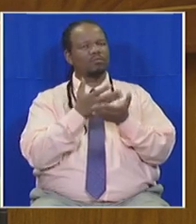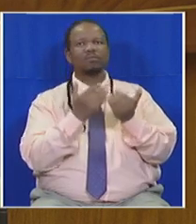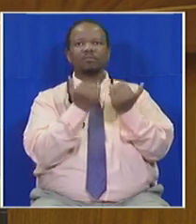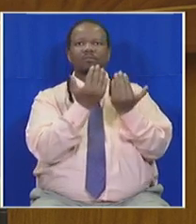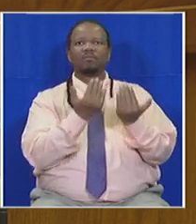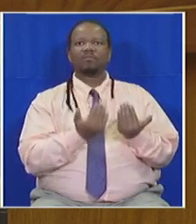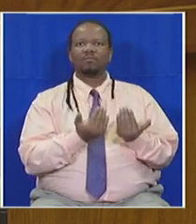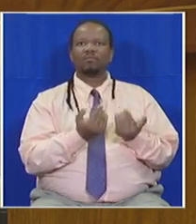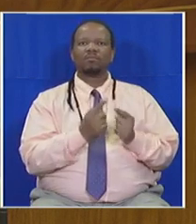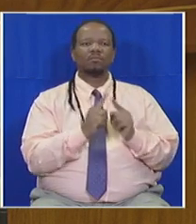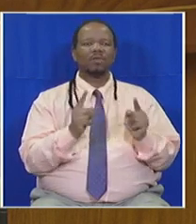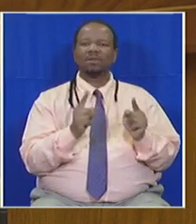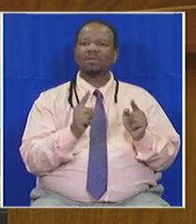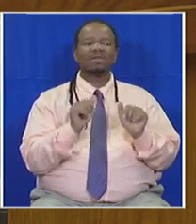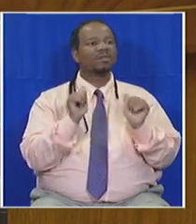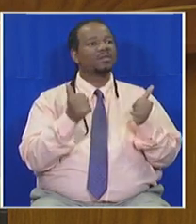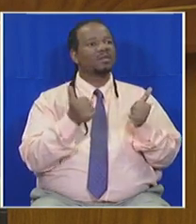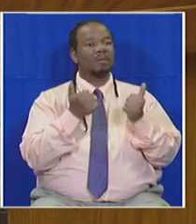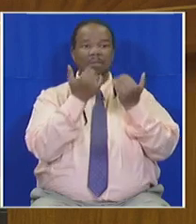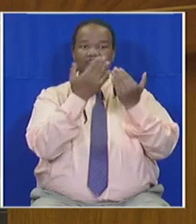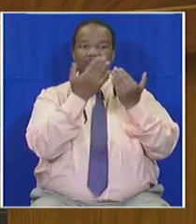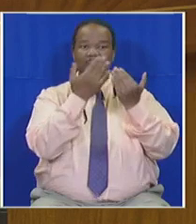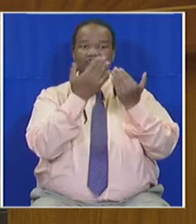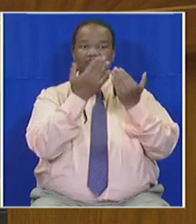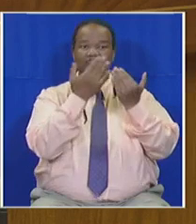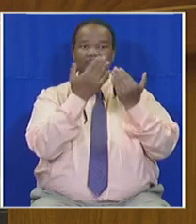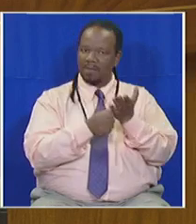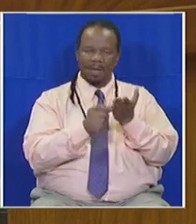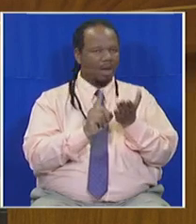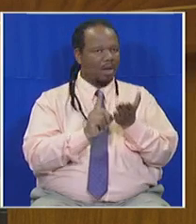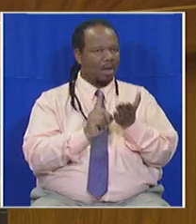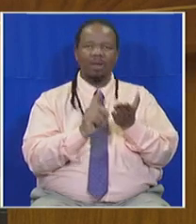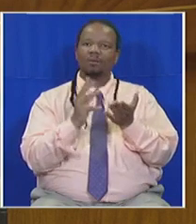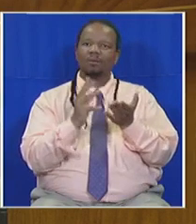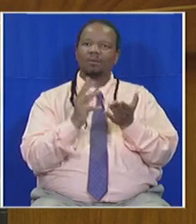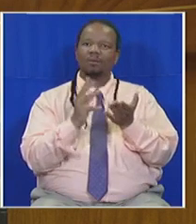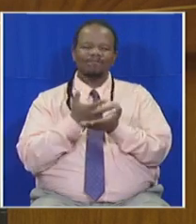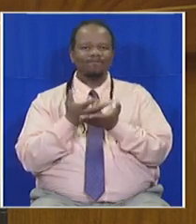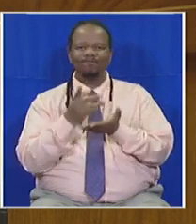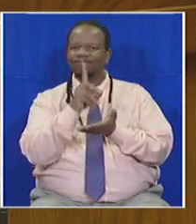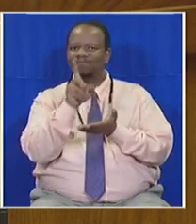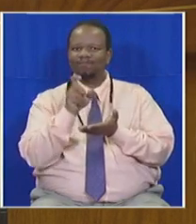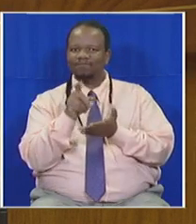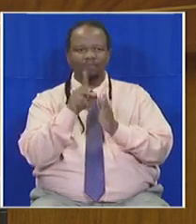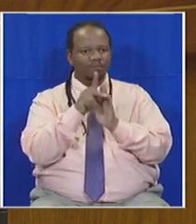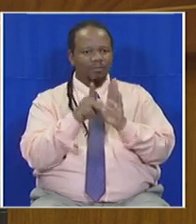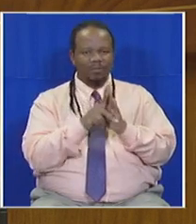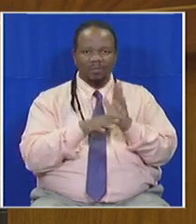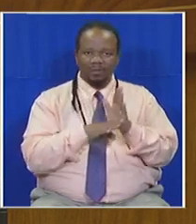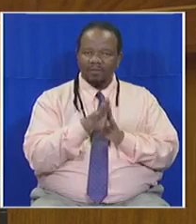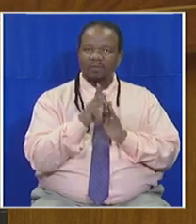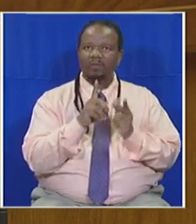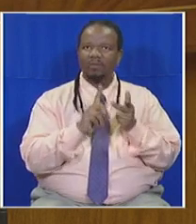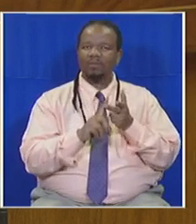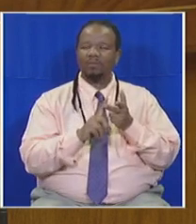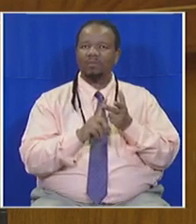merely about the numbers. This is a platform to consider and discuss questions of policy development and the